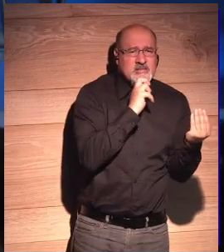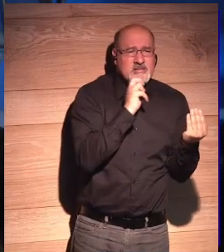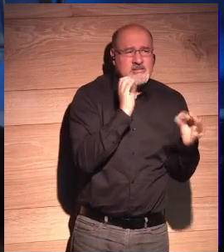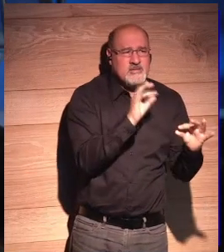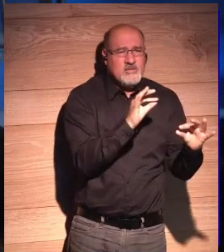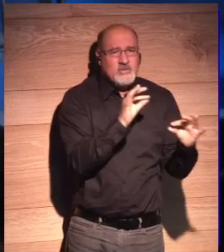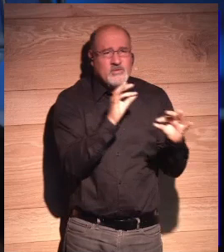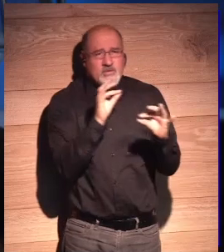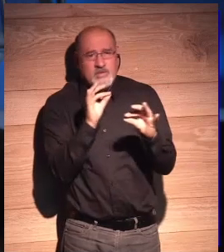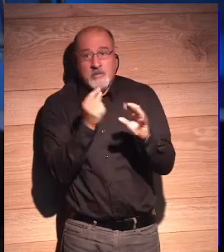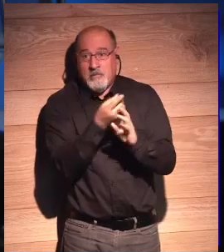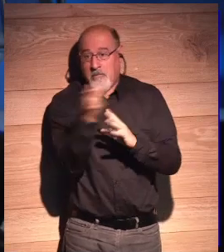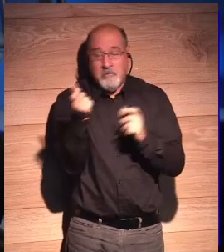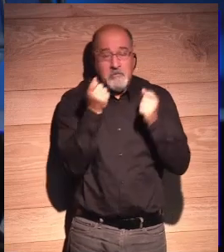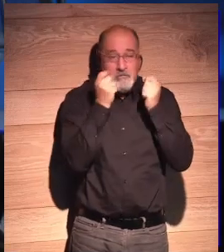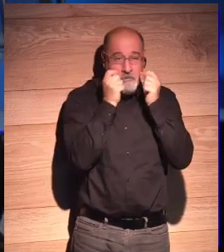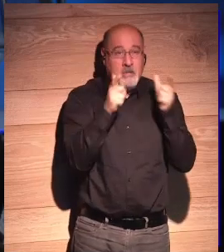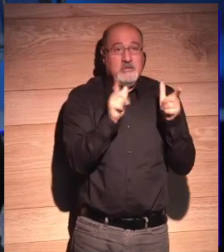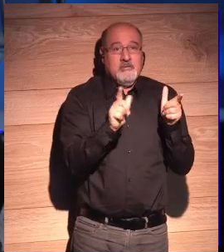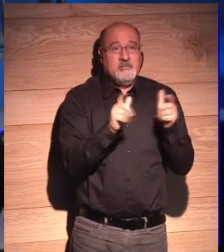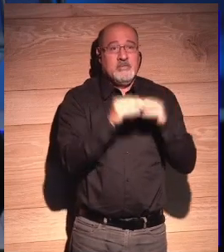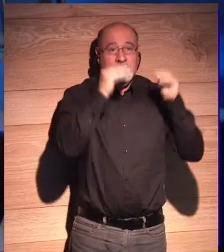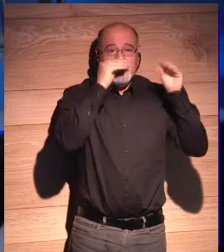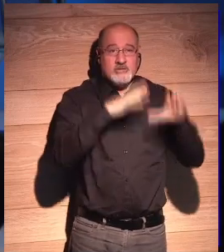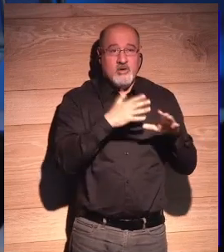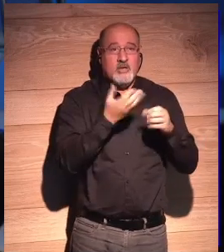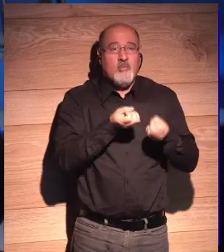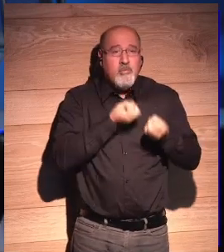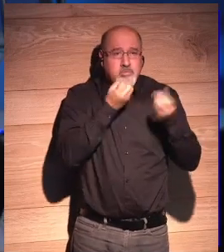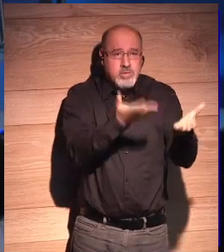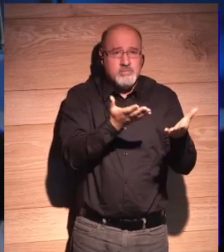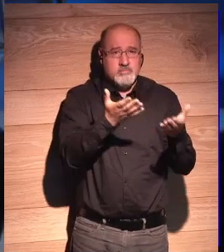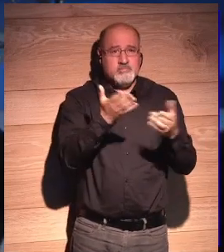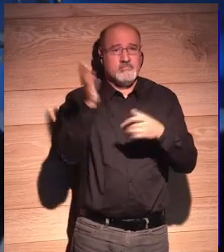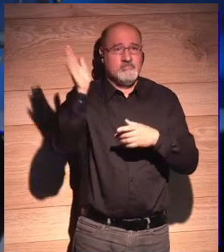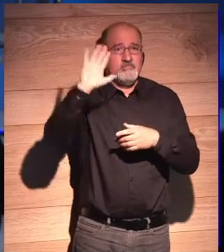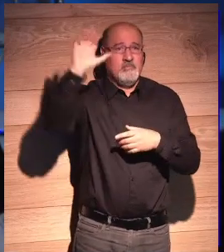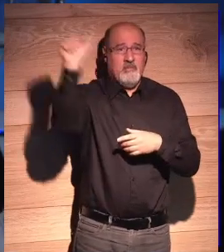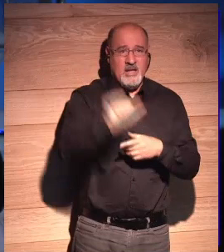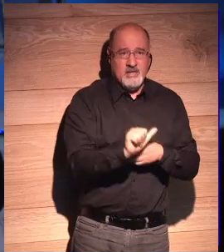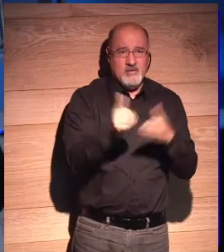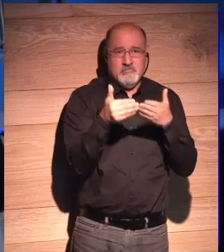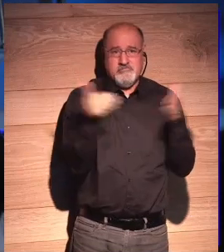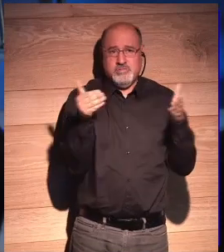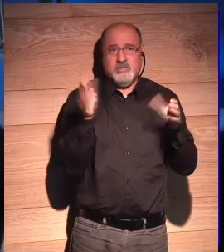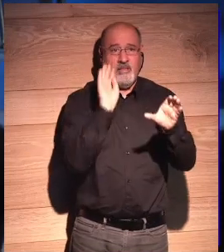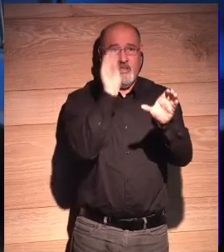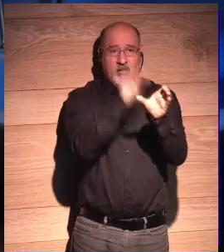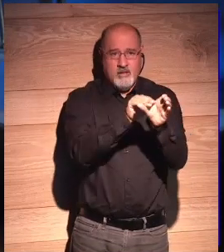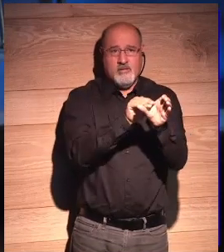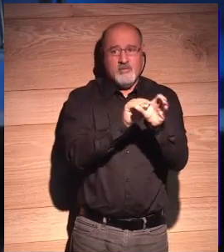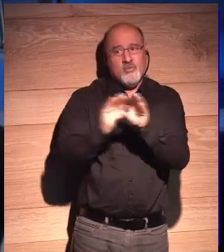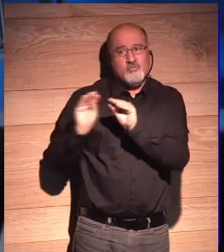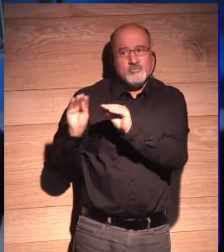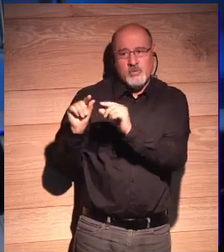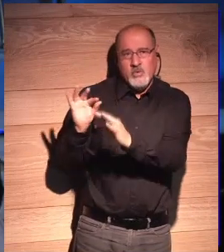cautiously stealing from him because nobody has ever seen that. Well, Nacho, no. I've never seen anything in written